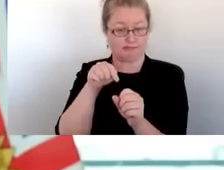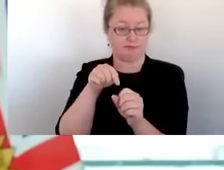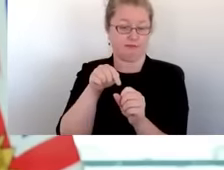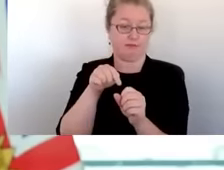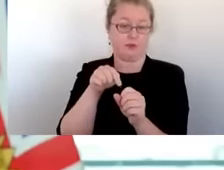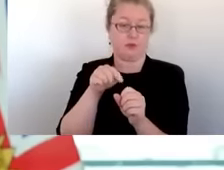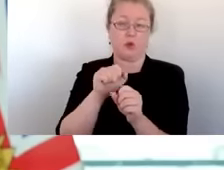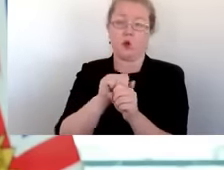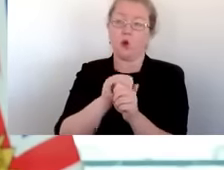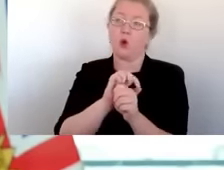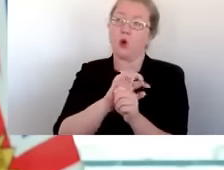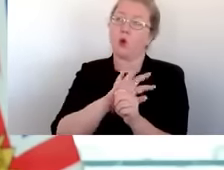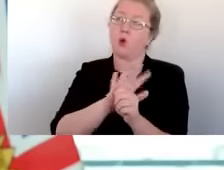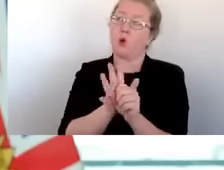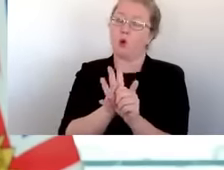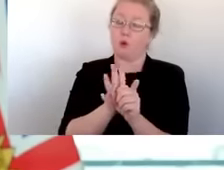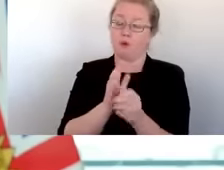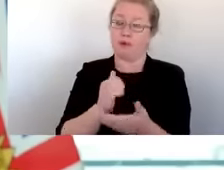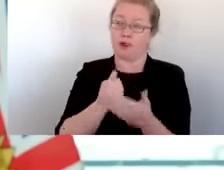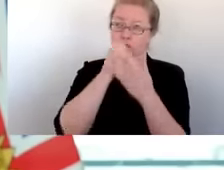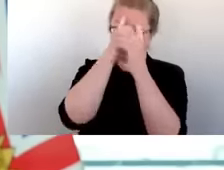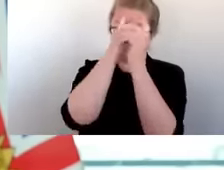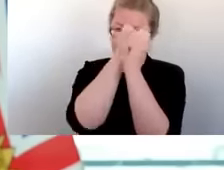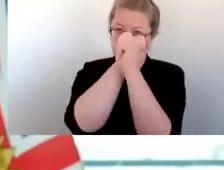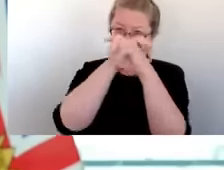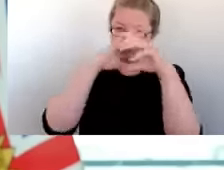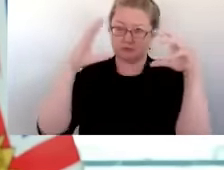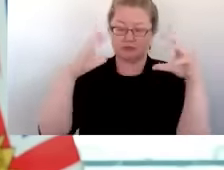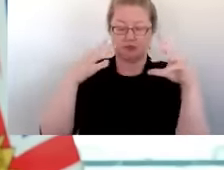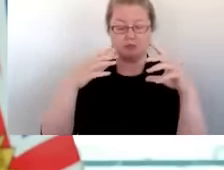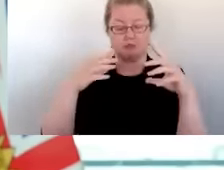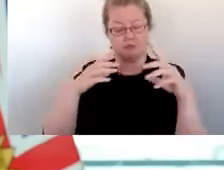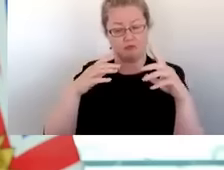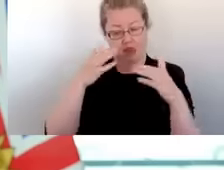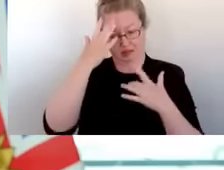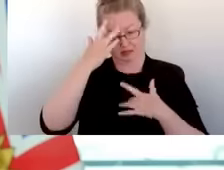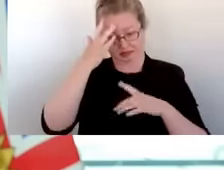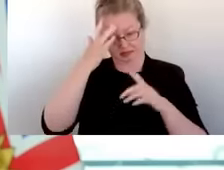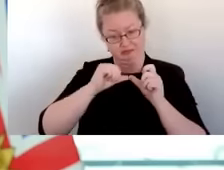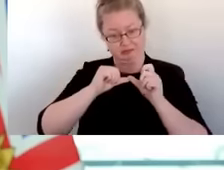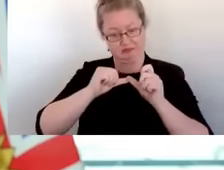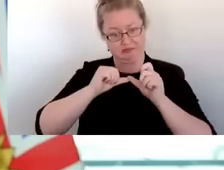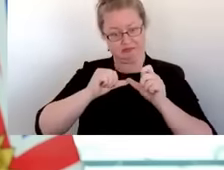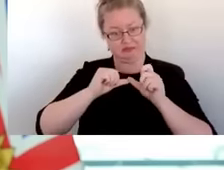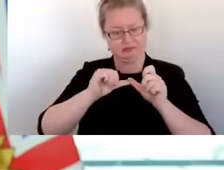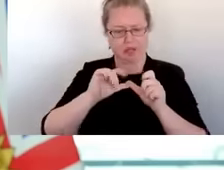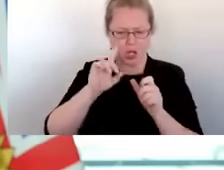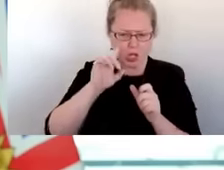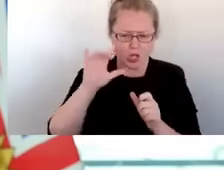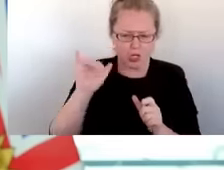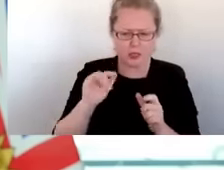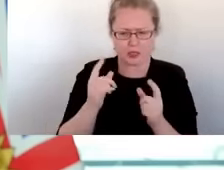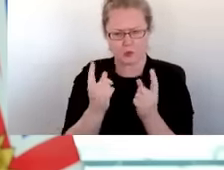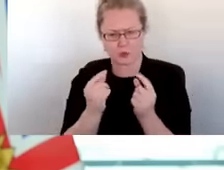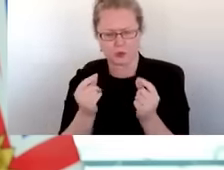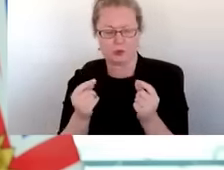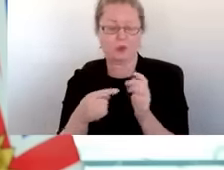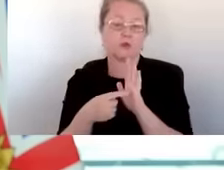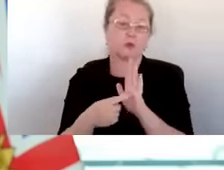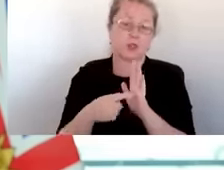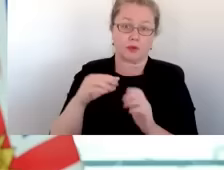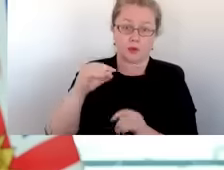we're in, gives us a sense of where we are in the pandemic. And it's measuring things that we provide information on, like rates